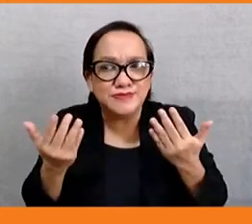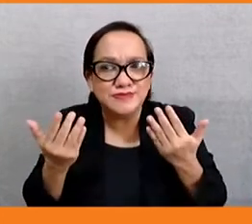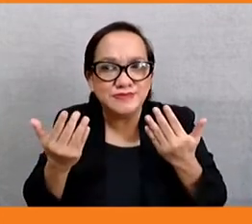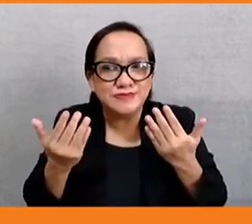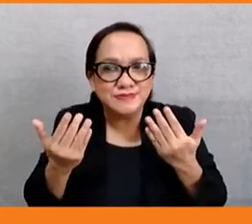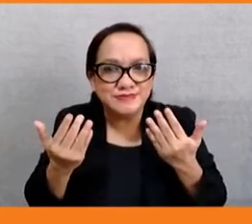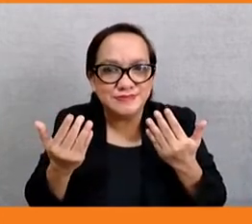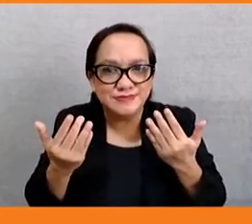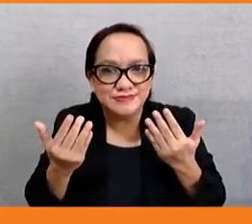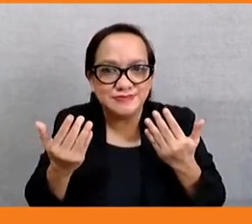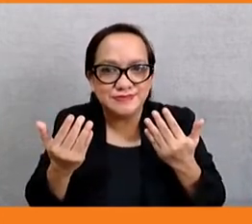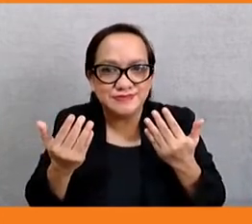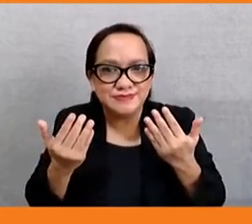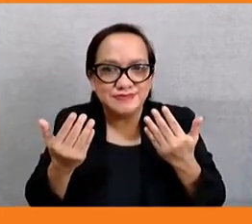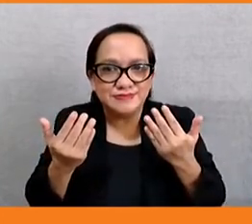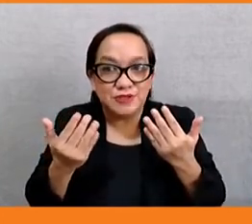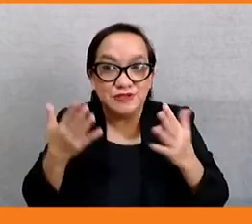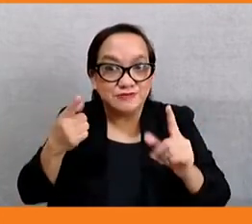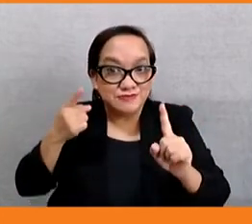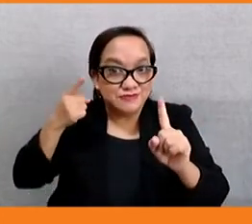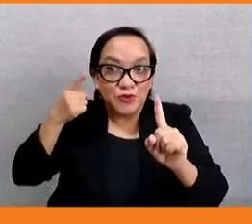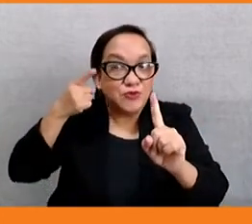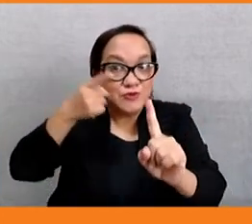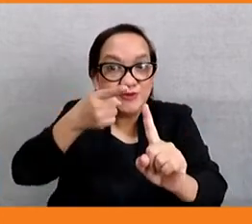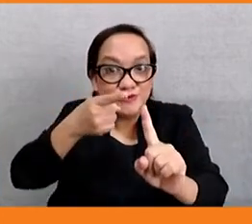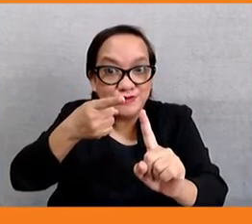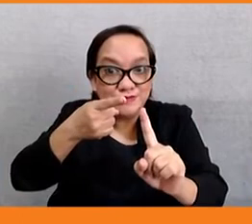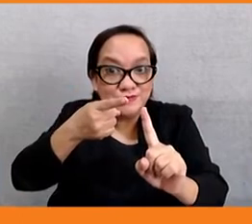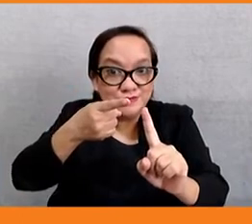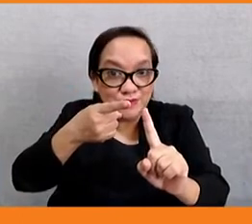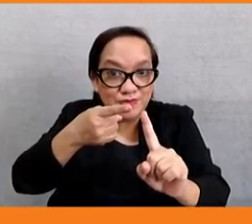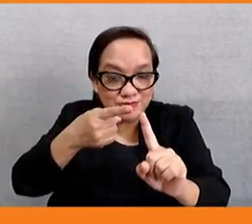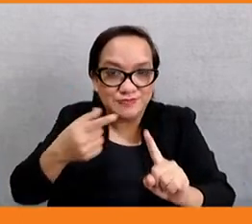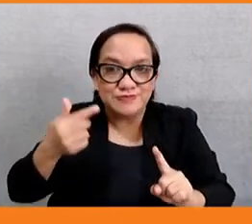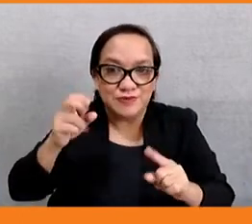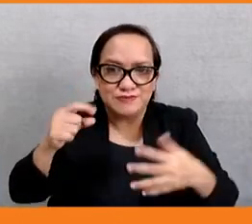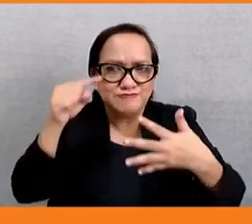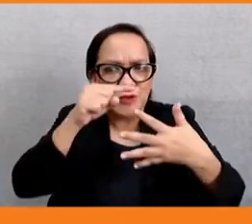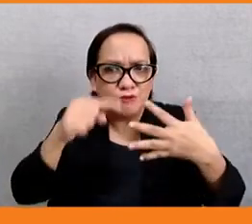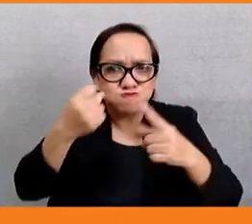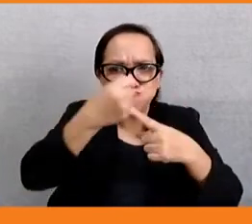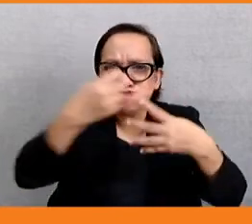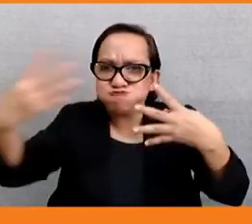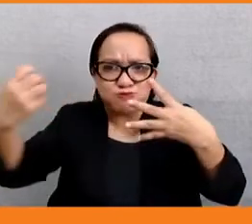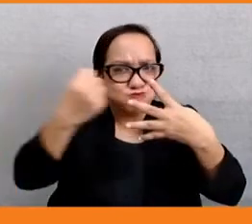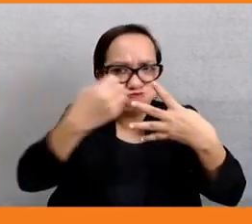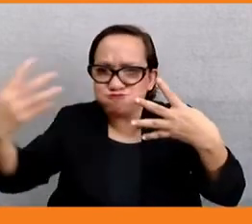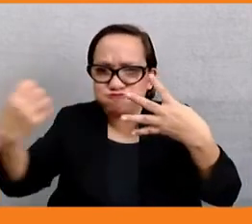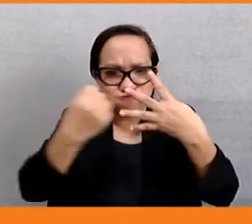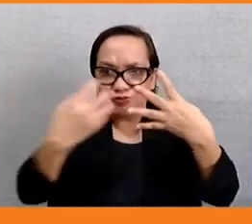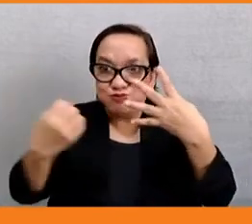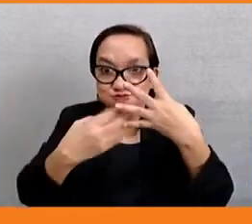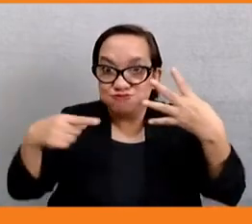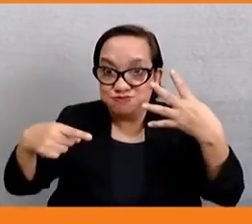only for Sri Lanka, but for all countries. It is part of the Sustainable Development Goal number